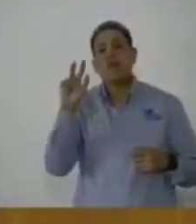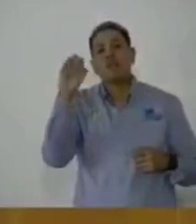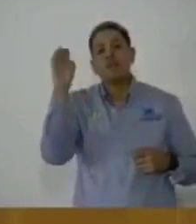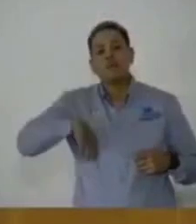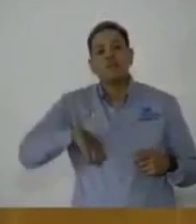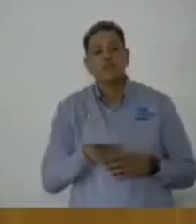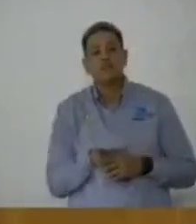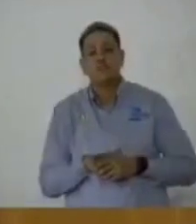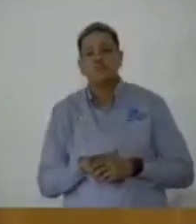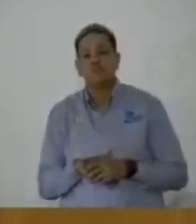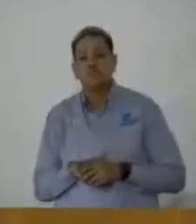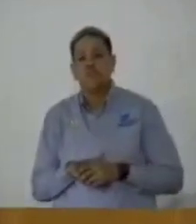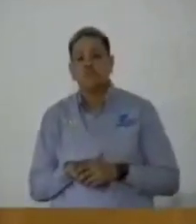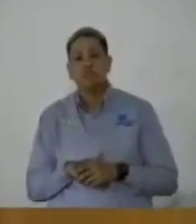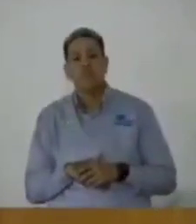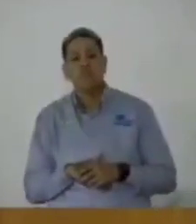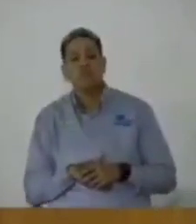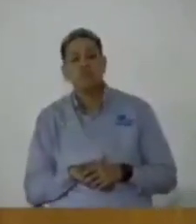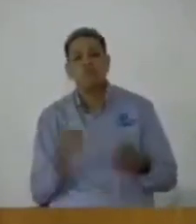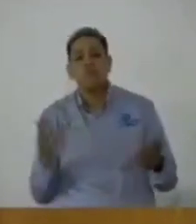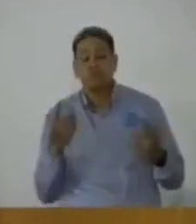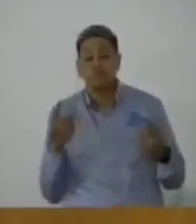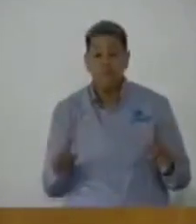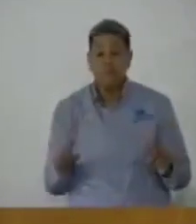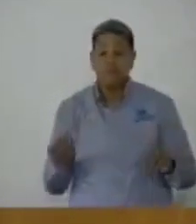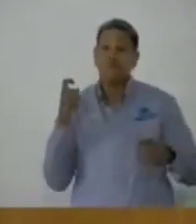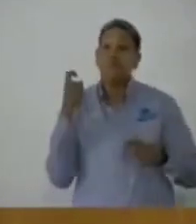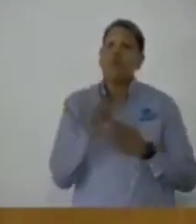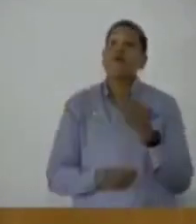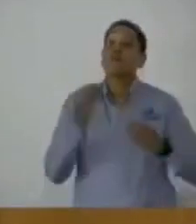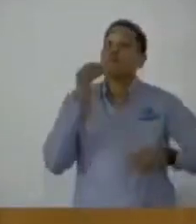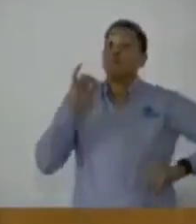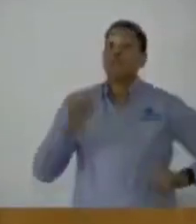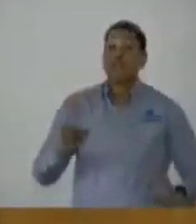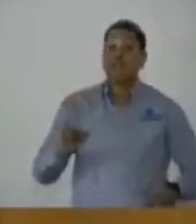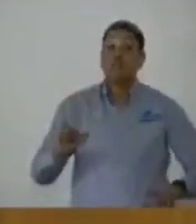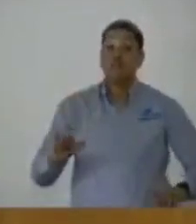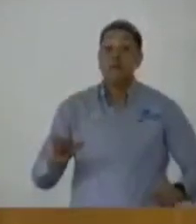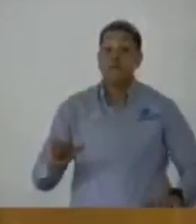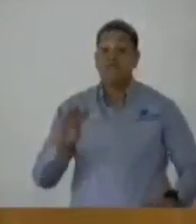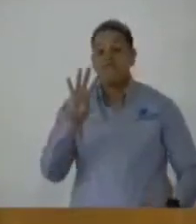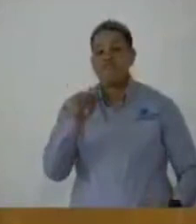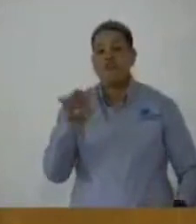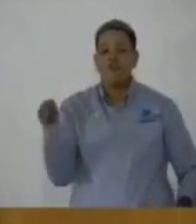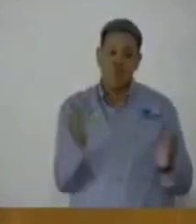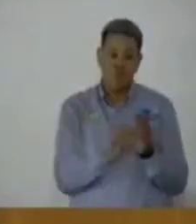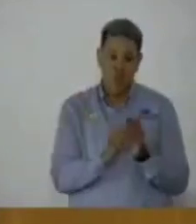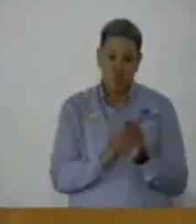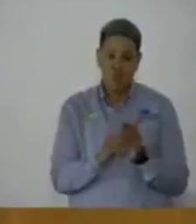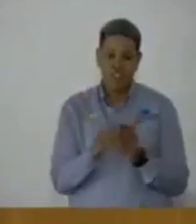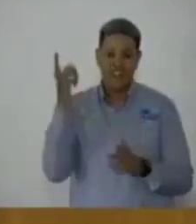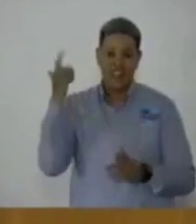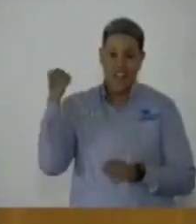11.3%. So what happens now, the cost of the grocery before taxes is now